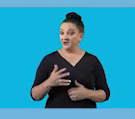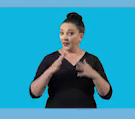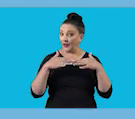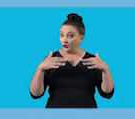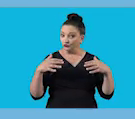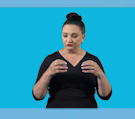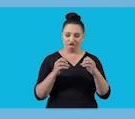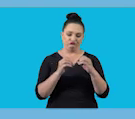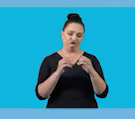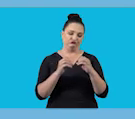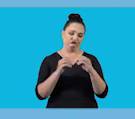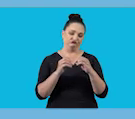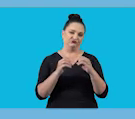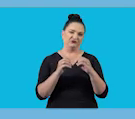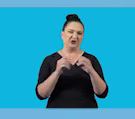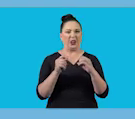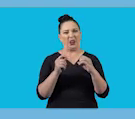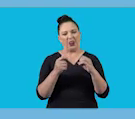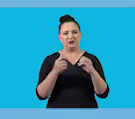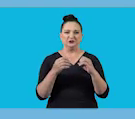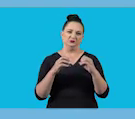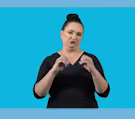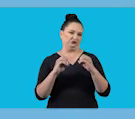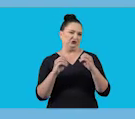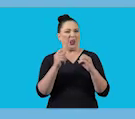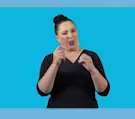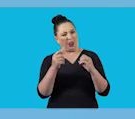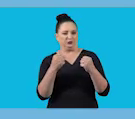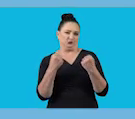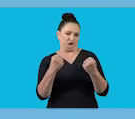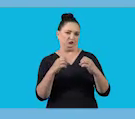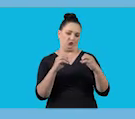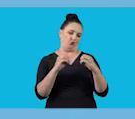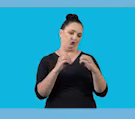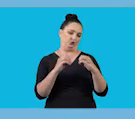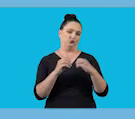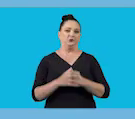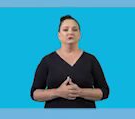Whereas in a liquid, it is slightly stronger. It's slightly strong.